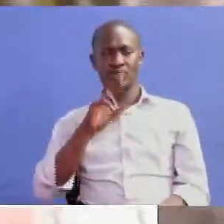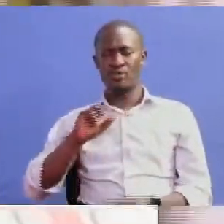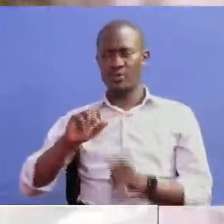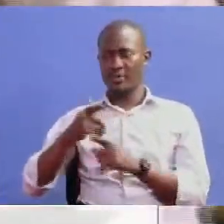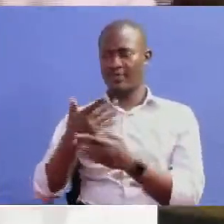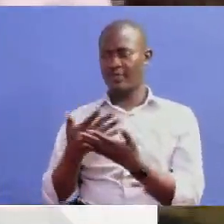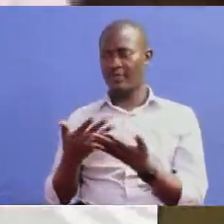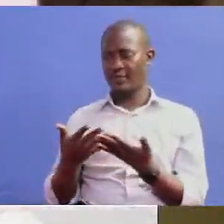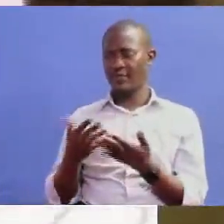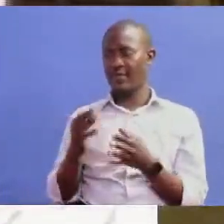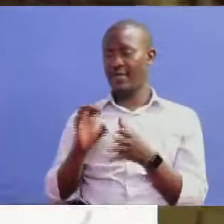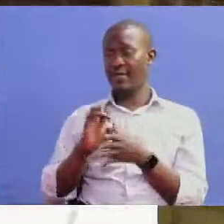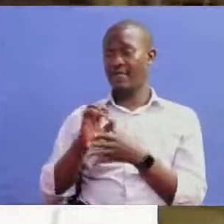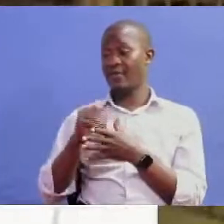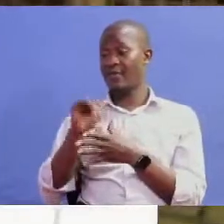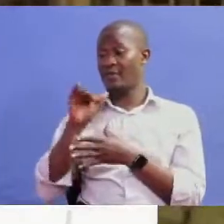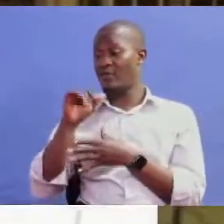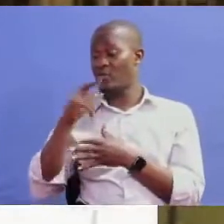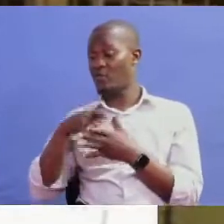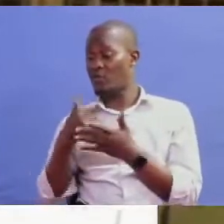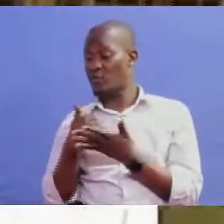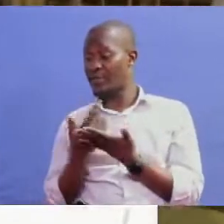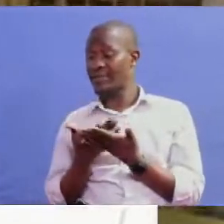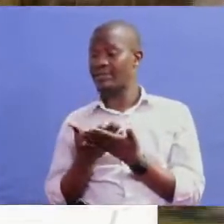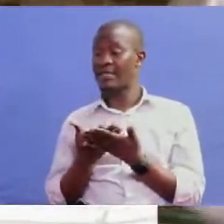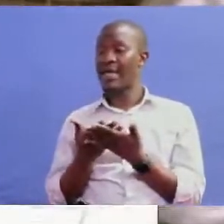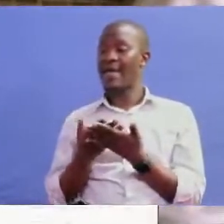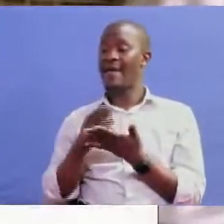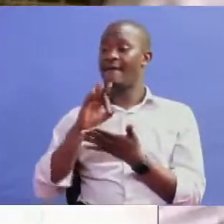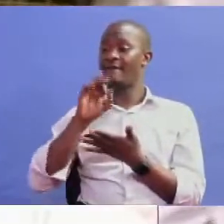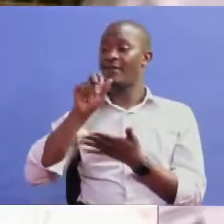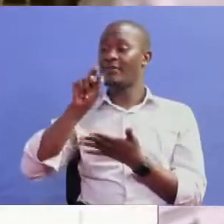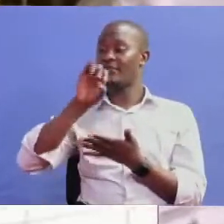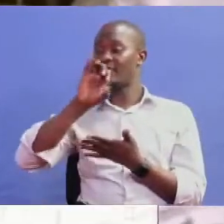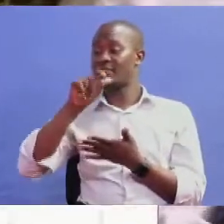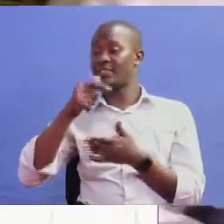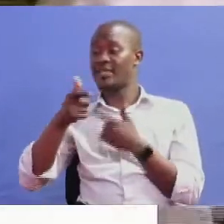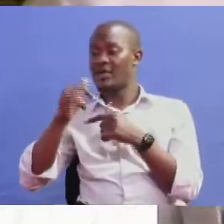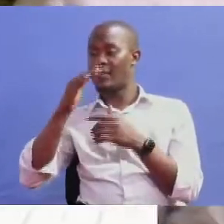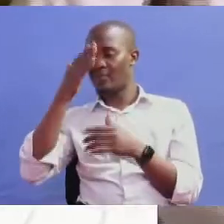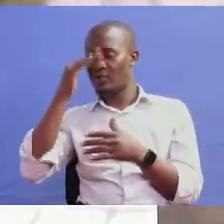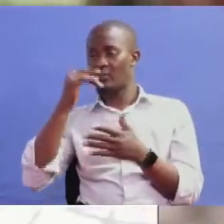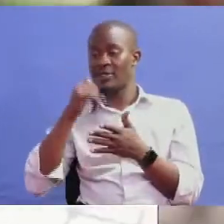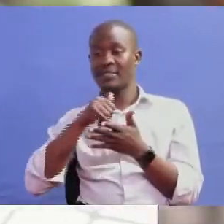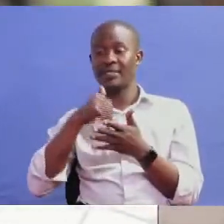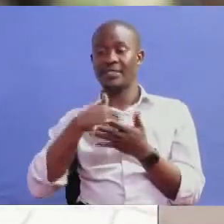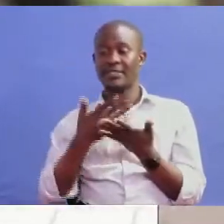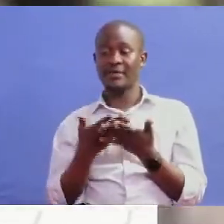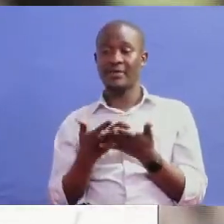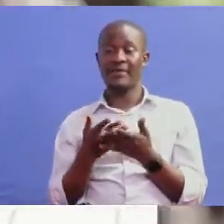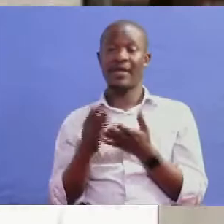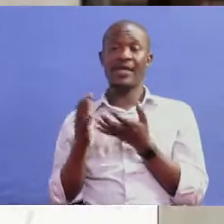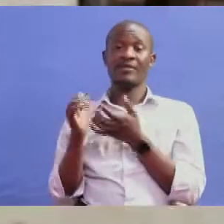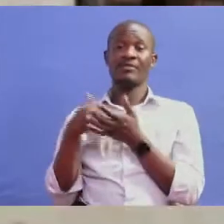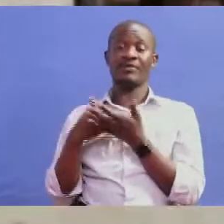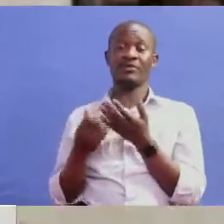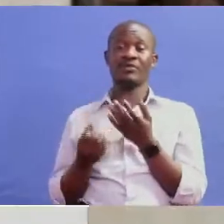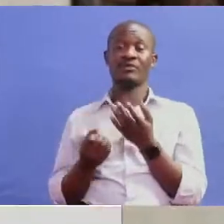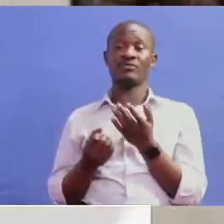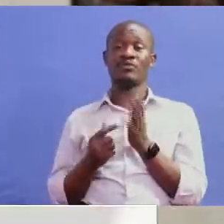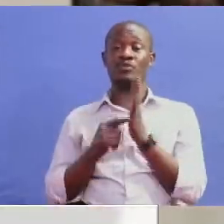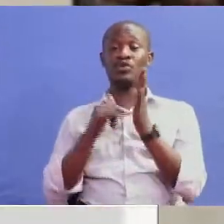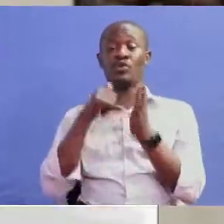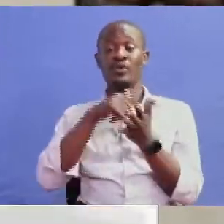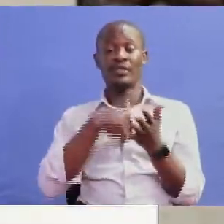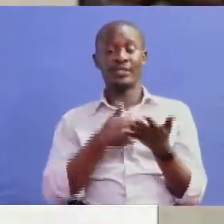things. Even if you ask some people what is fencing, they don't know. But now they are coming to know because we are starting to advertise it. Another